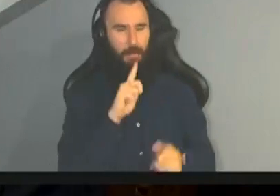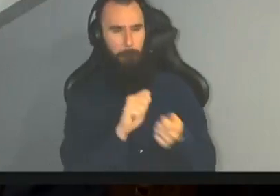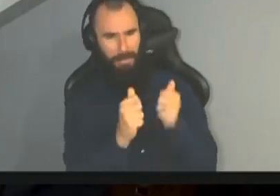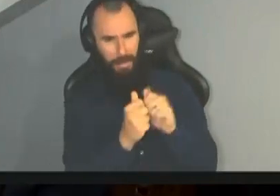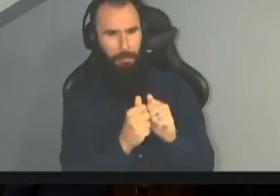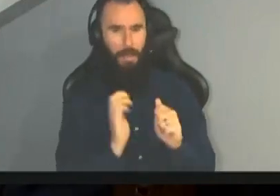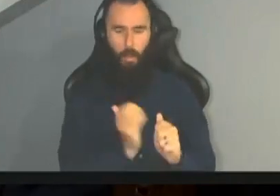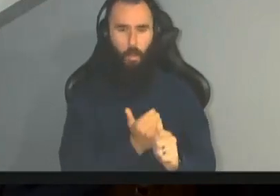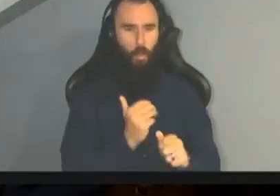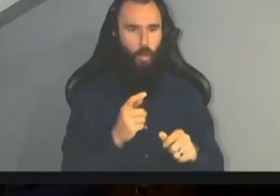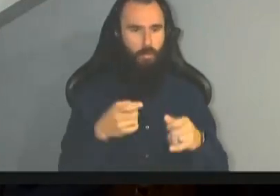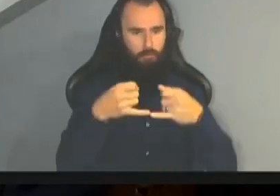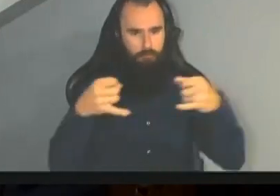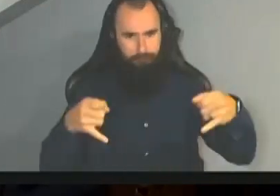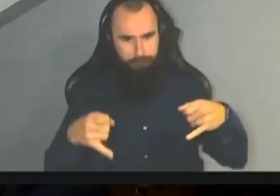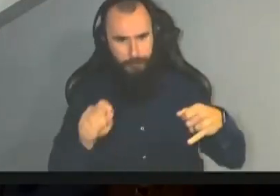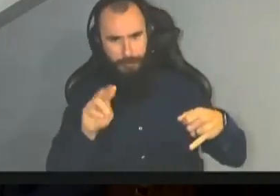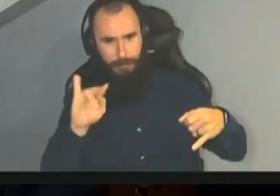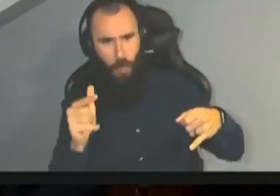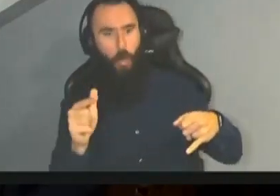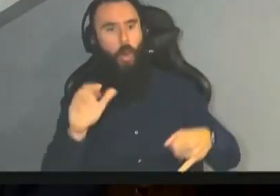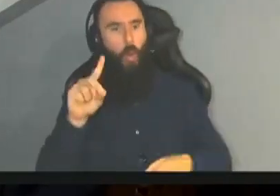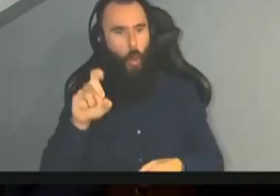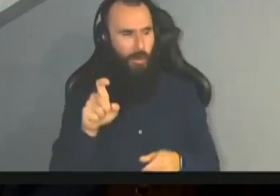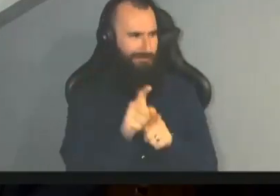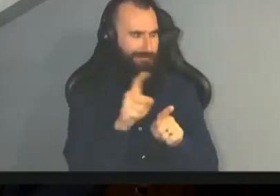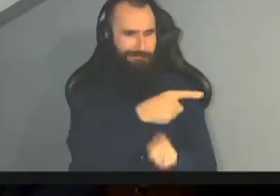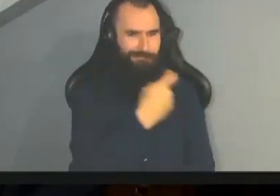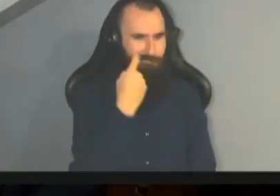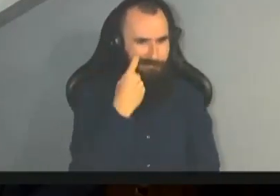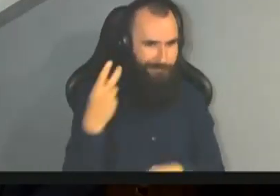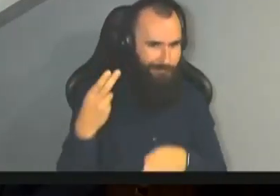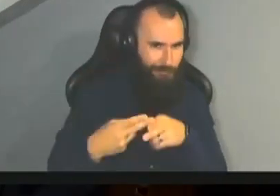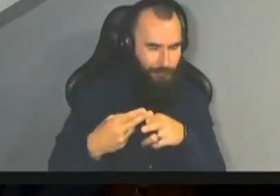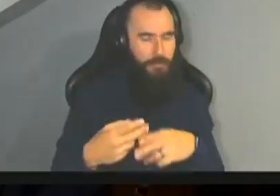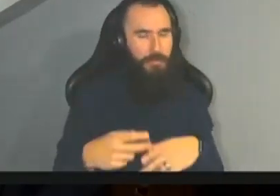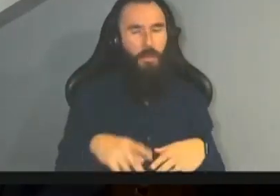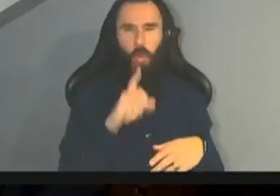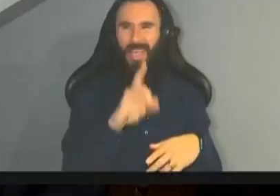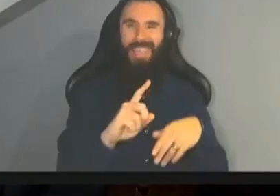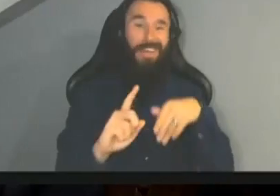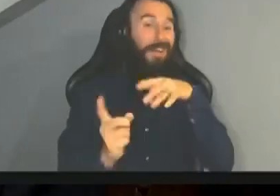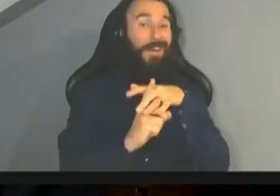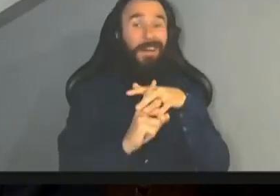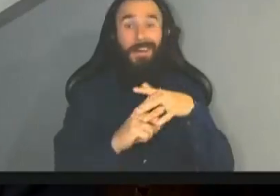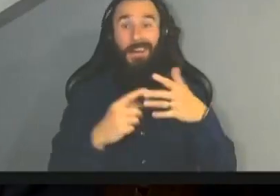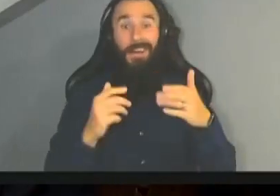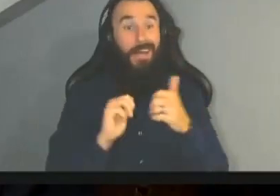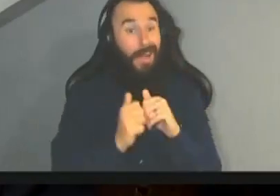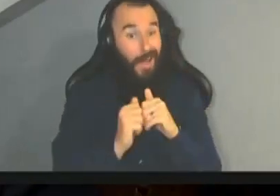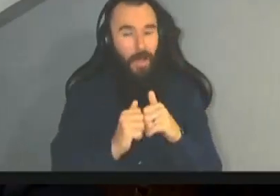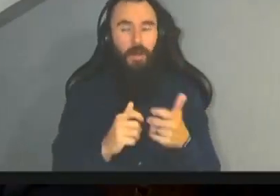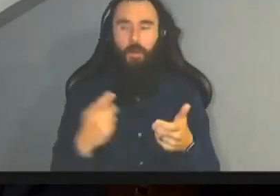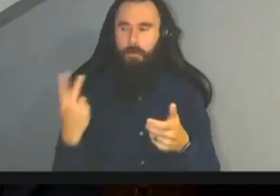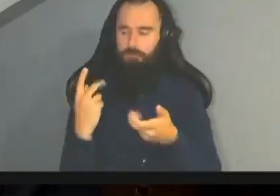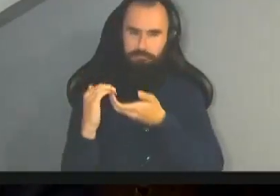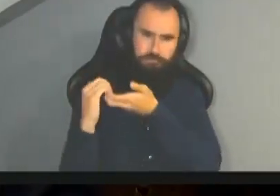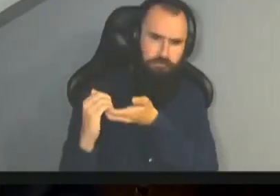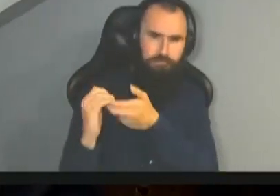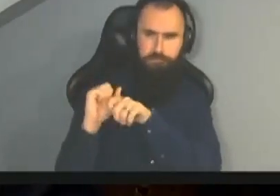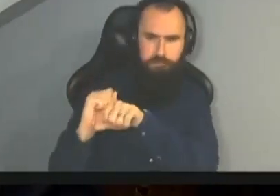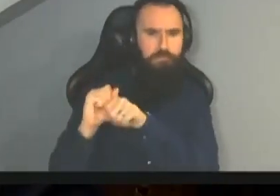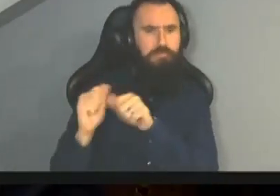code as stated, and this really came about as a collaboration with the